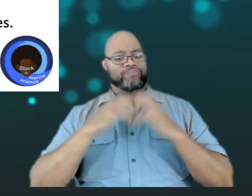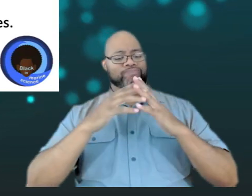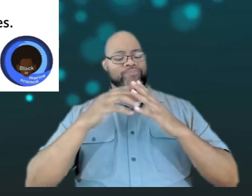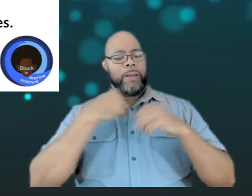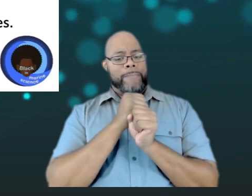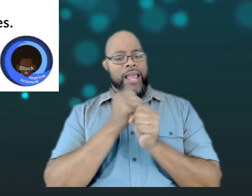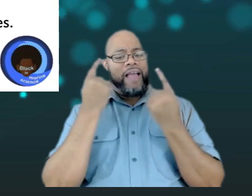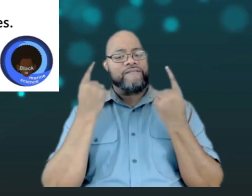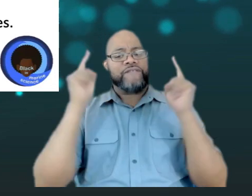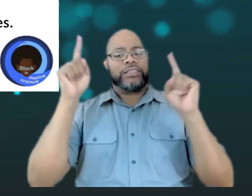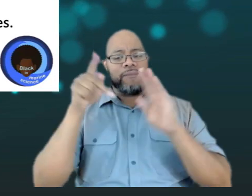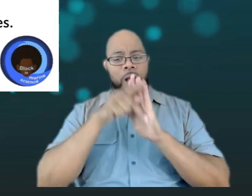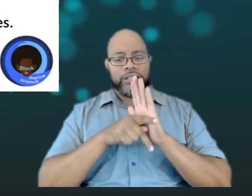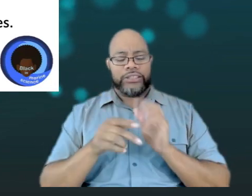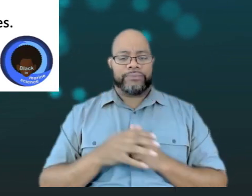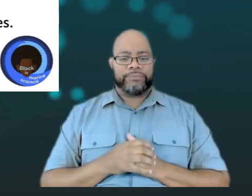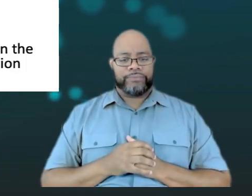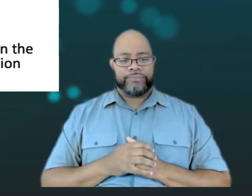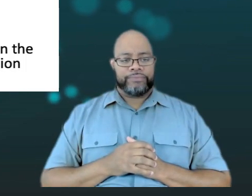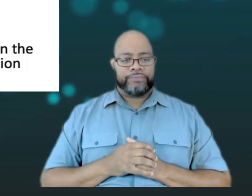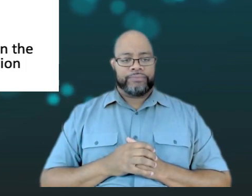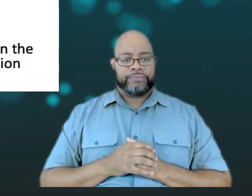formulate effective policies.